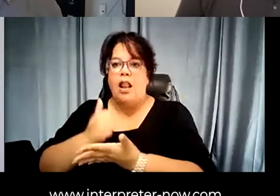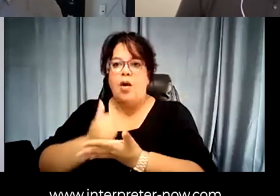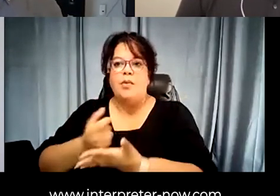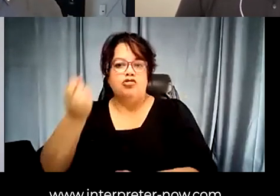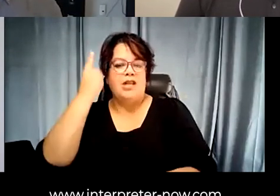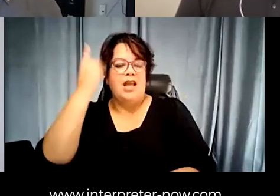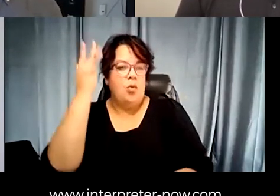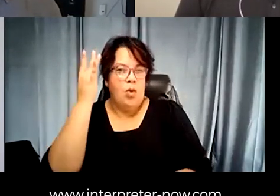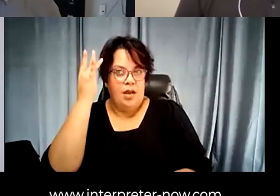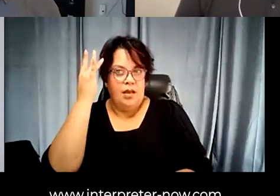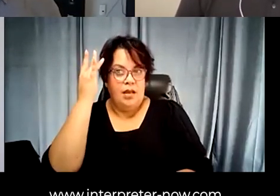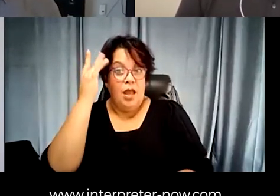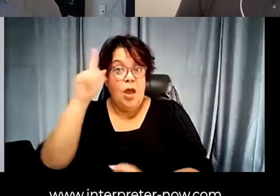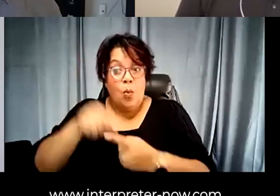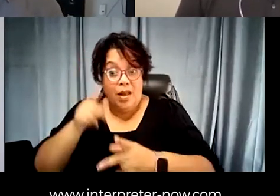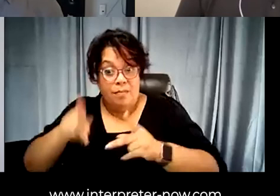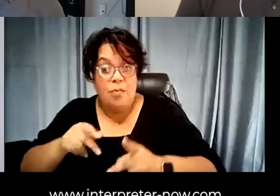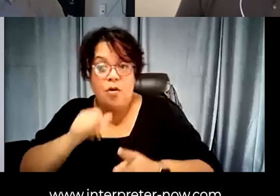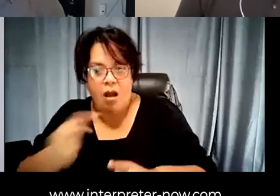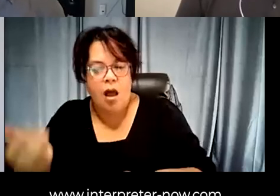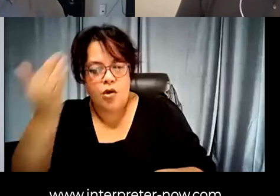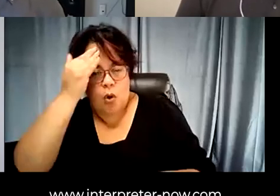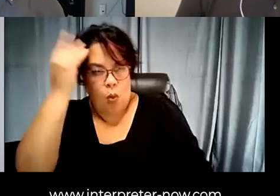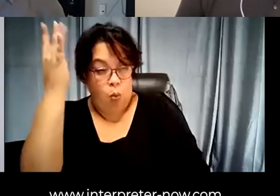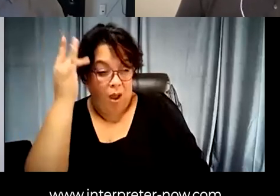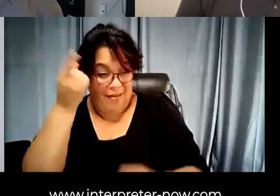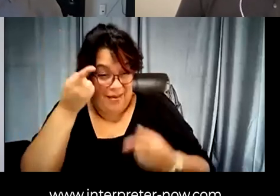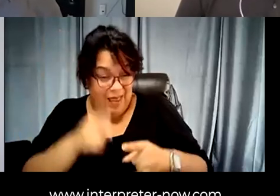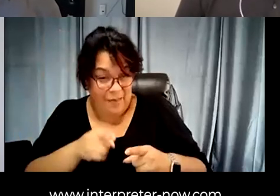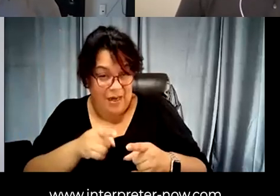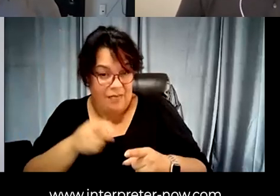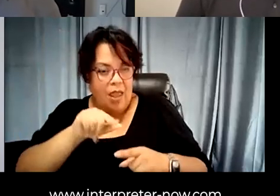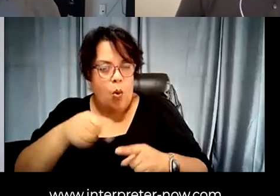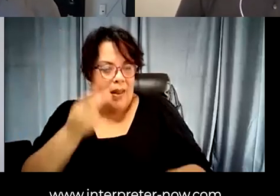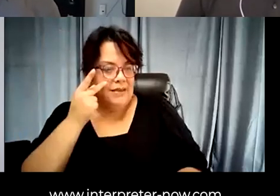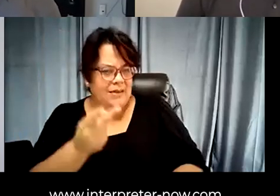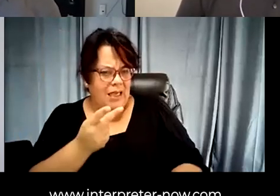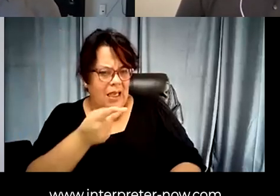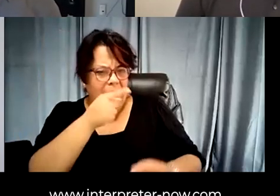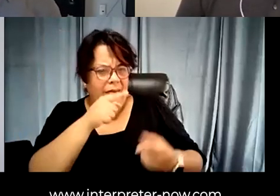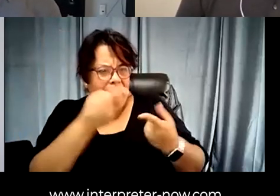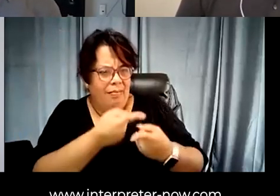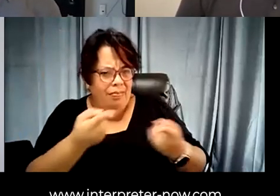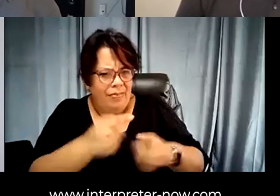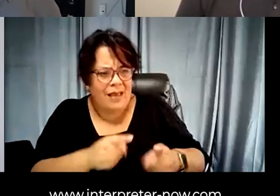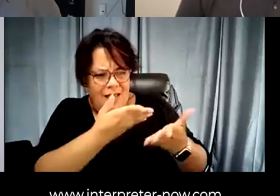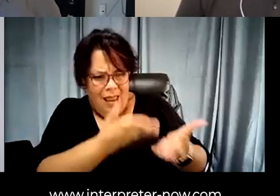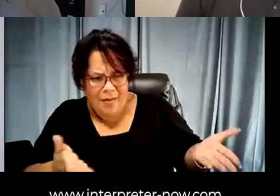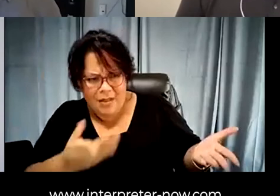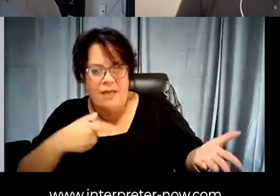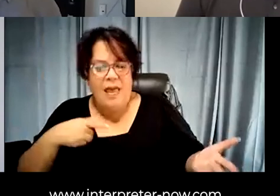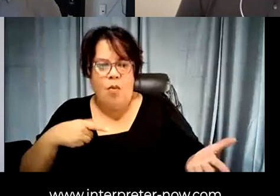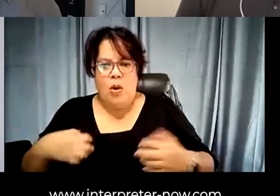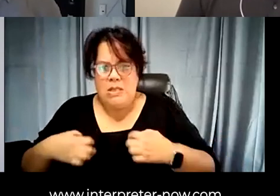Because when people don't know why and they just see stuff happening, that creates angst and they fill in gaps. So think of it as a